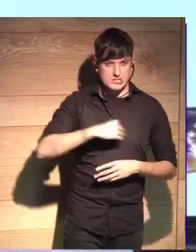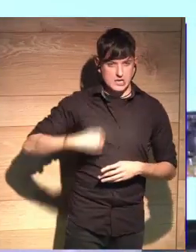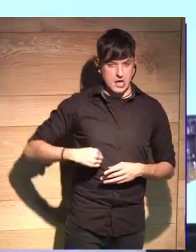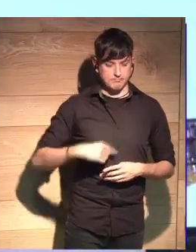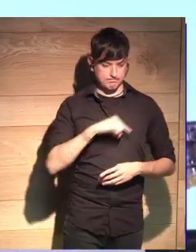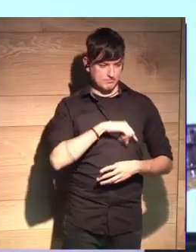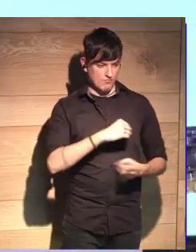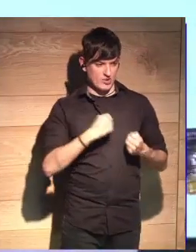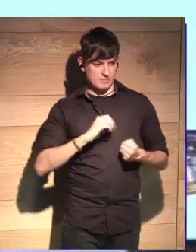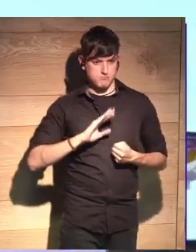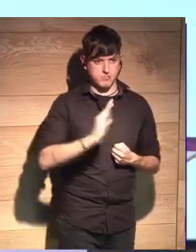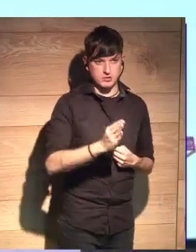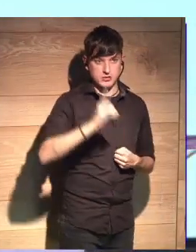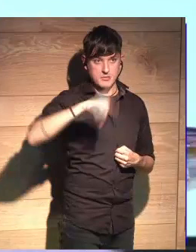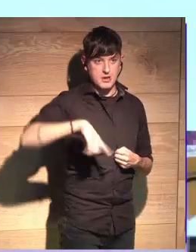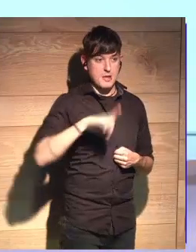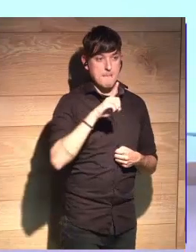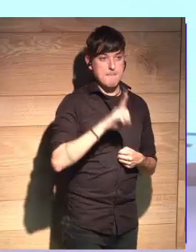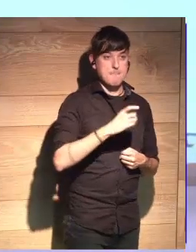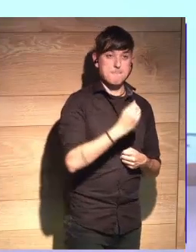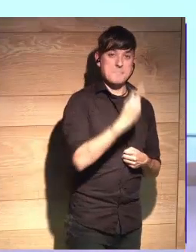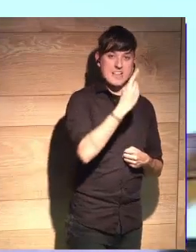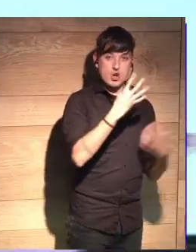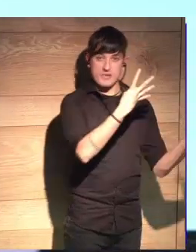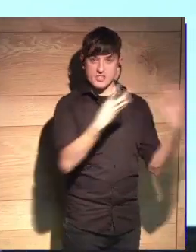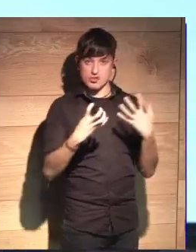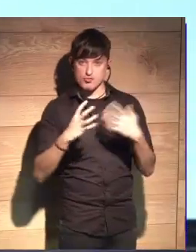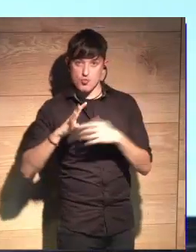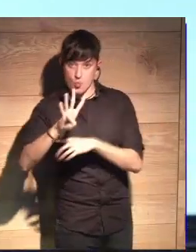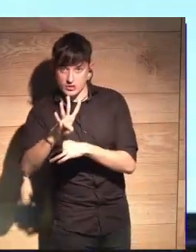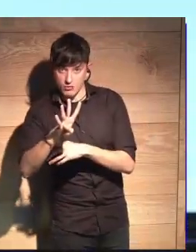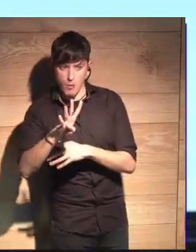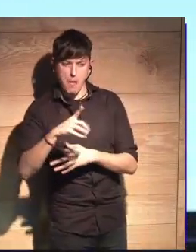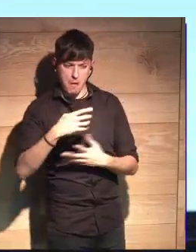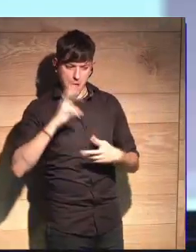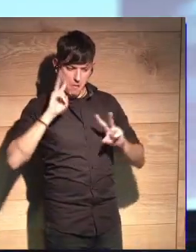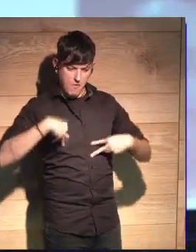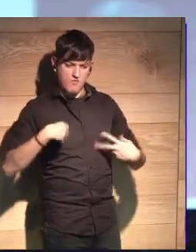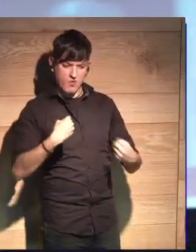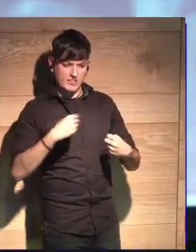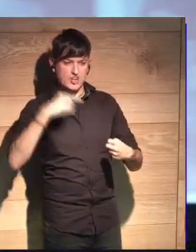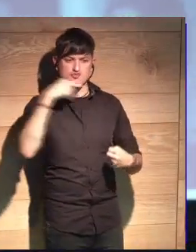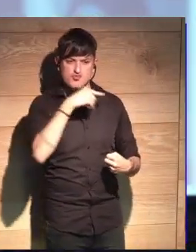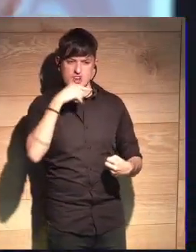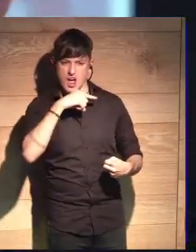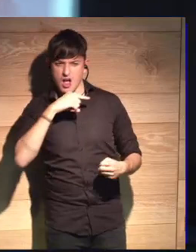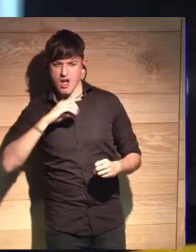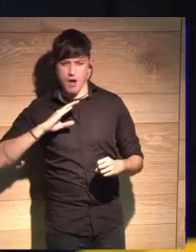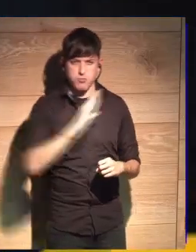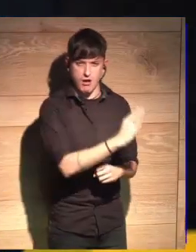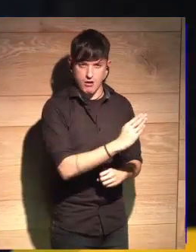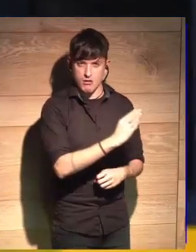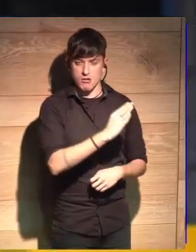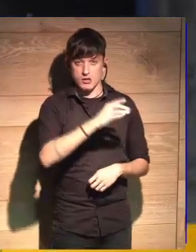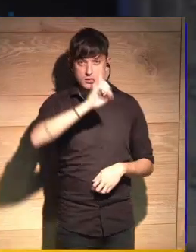in 1904 that it was strong enough to attack Russia, and in 1914 it recognized that it was strong enough to